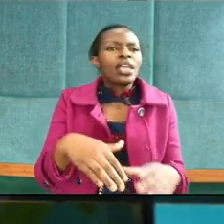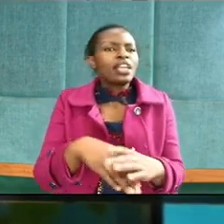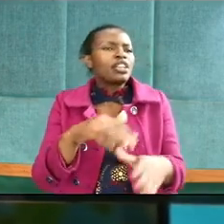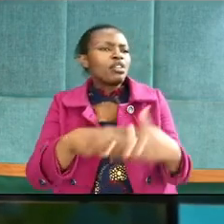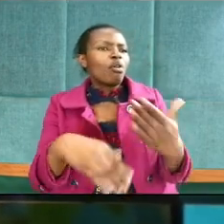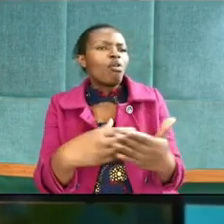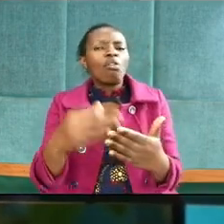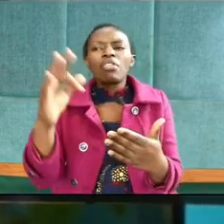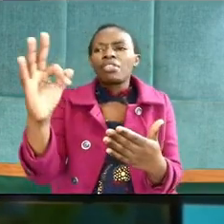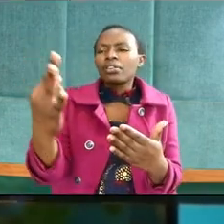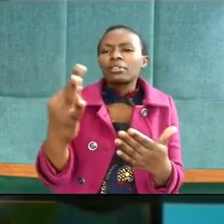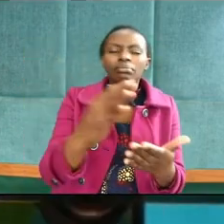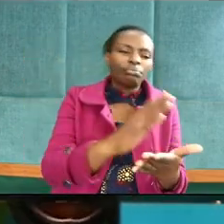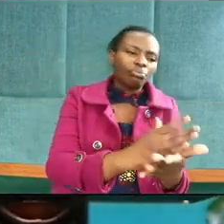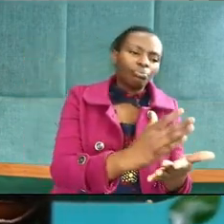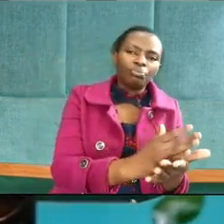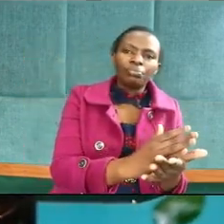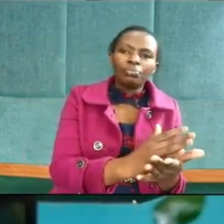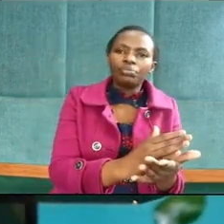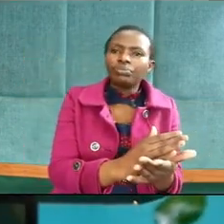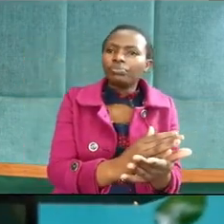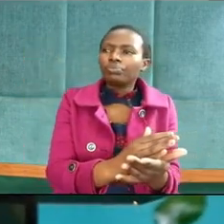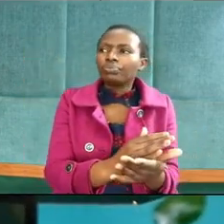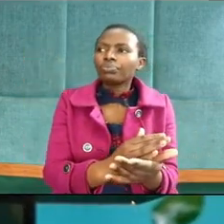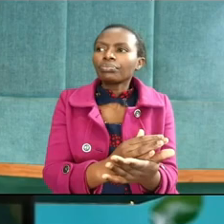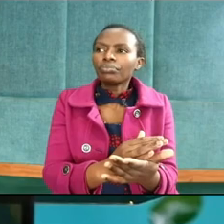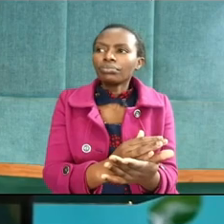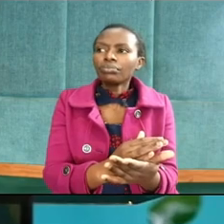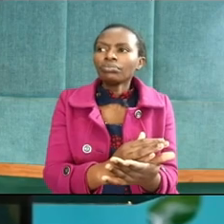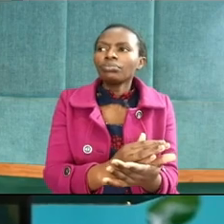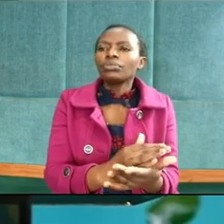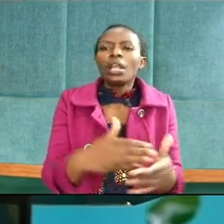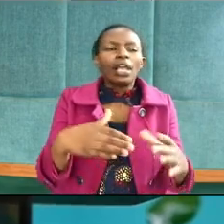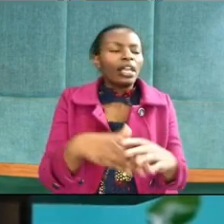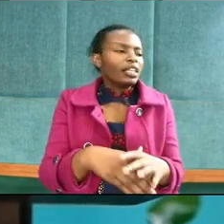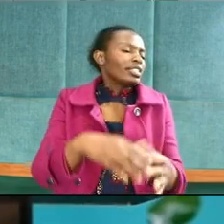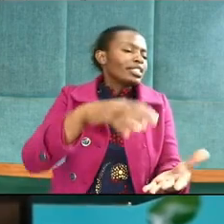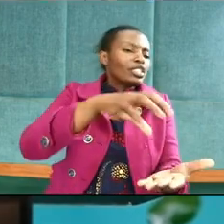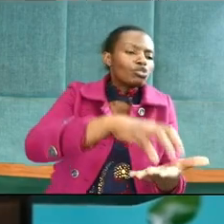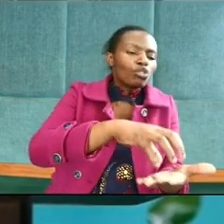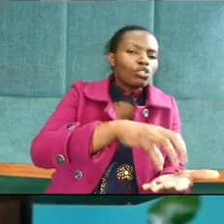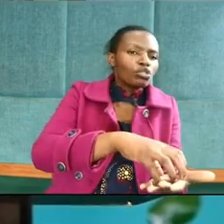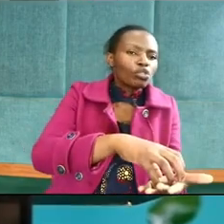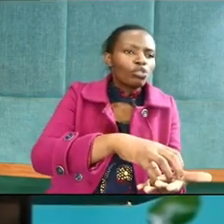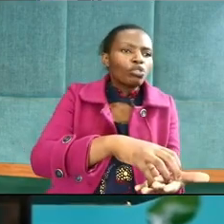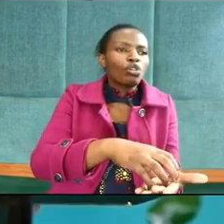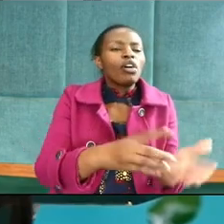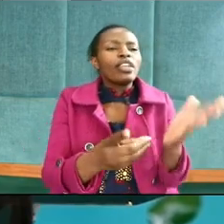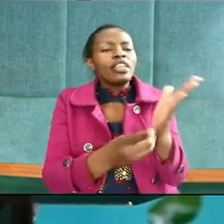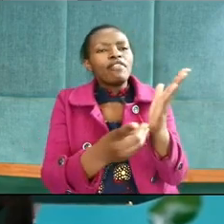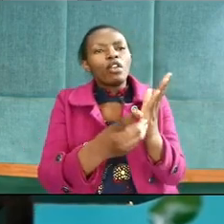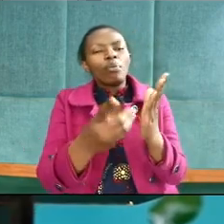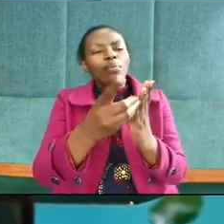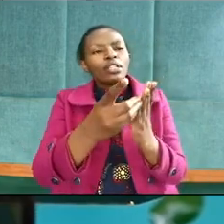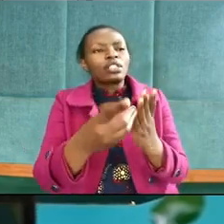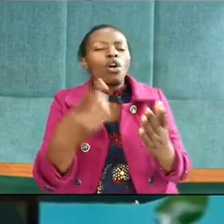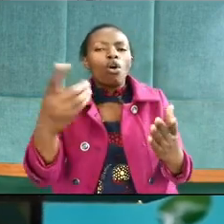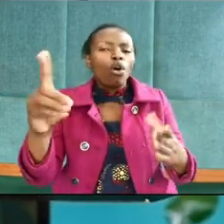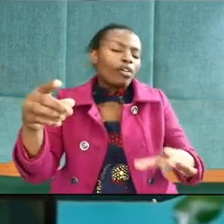levels of loneliness, either situational, developmental, or internal